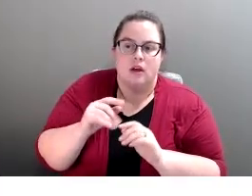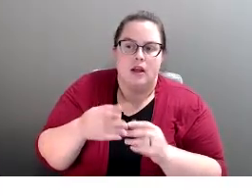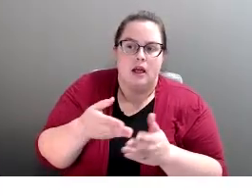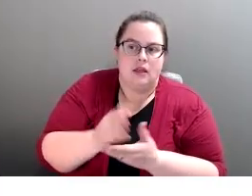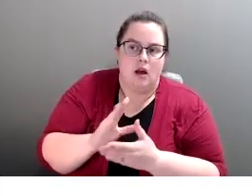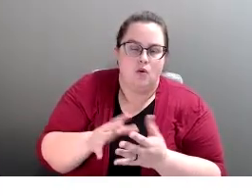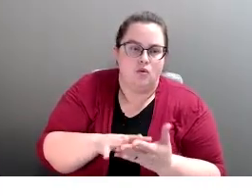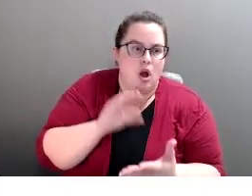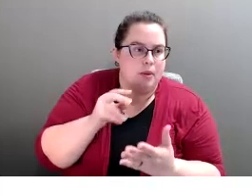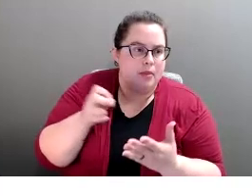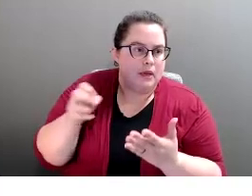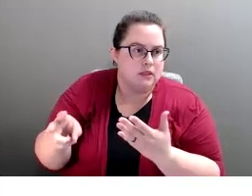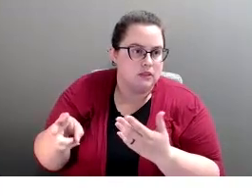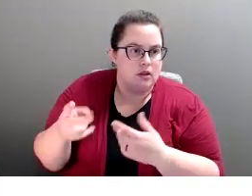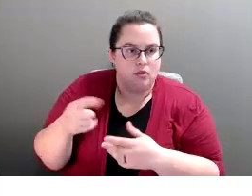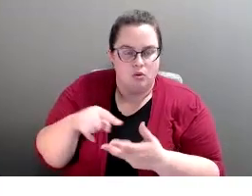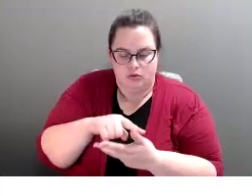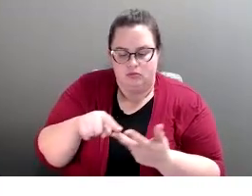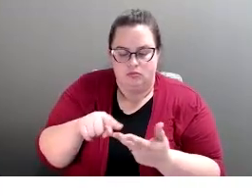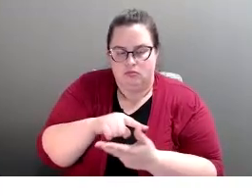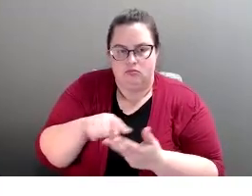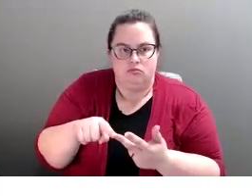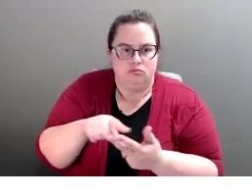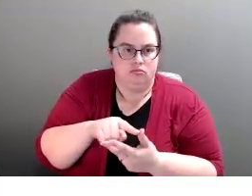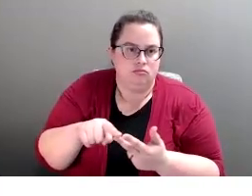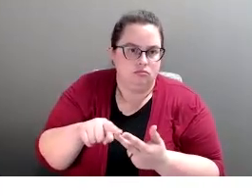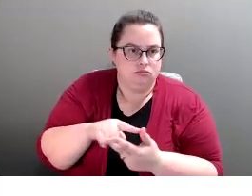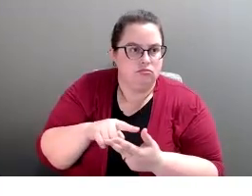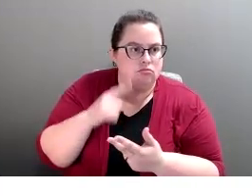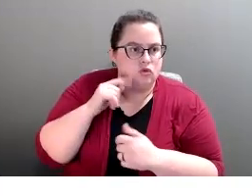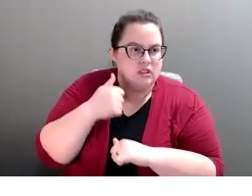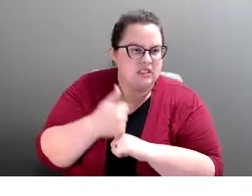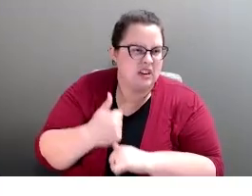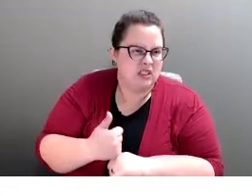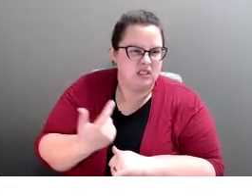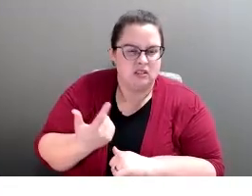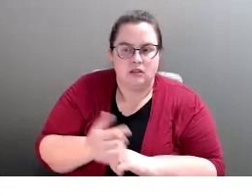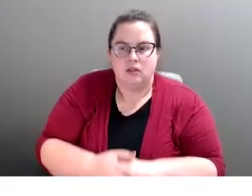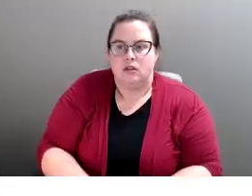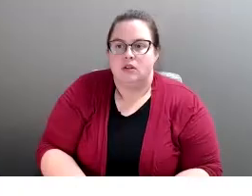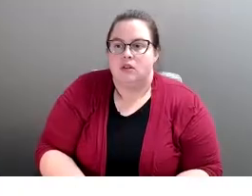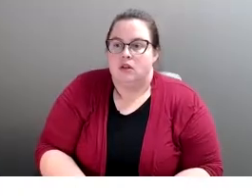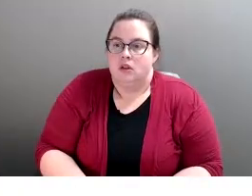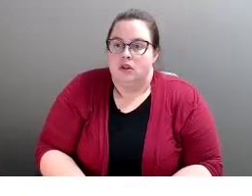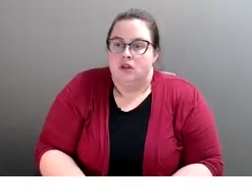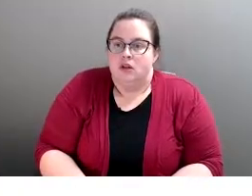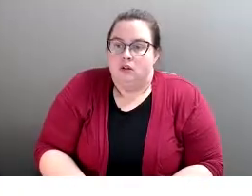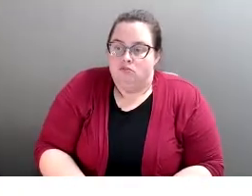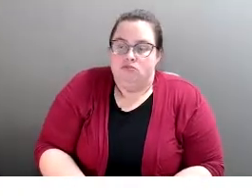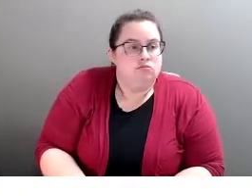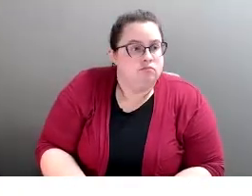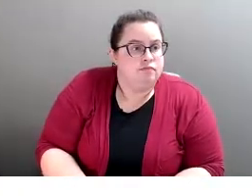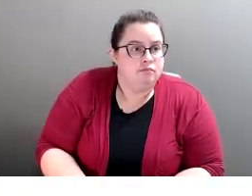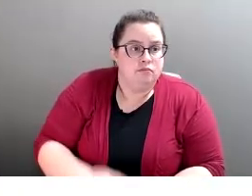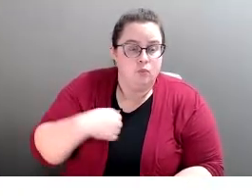paste. Those are, the main pieces that we have as far as like settings are concerned. And so, yeah, so we're really